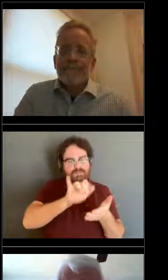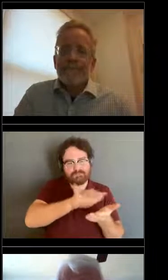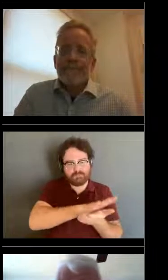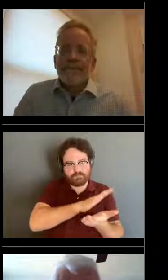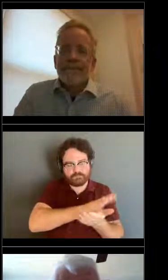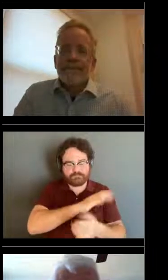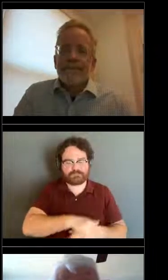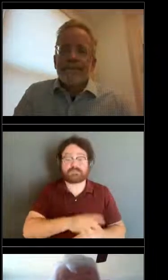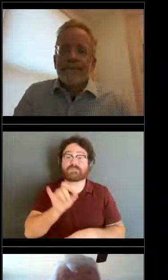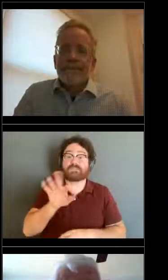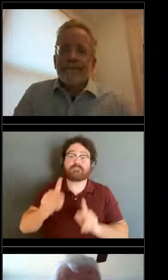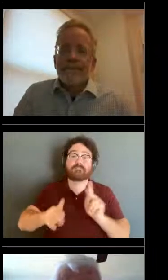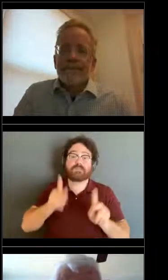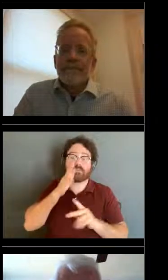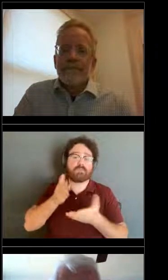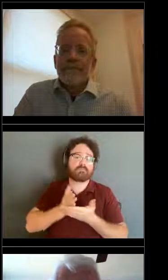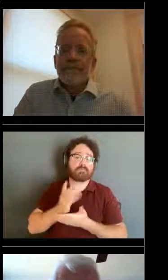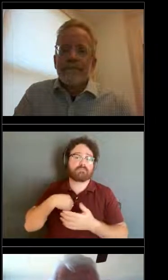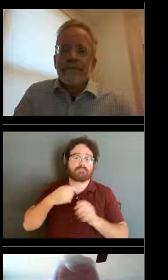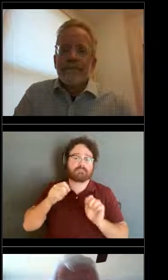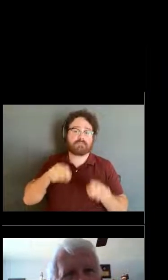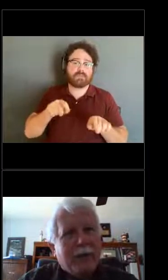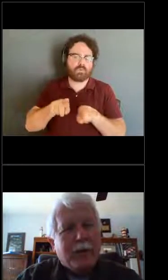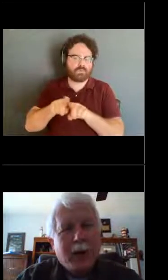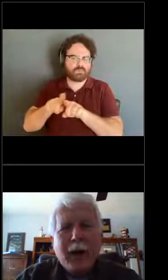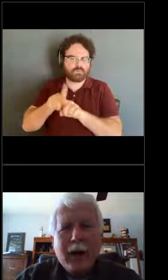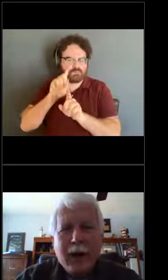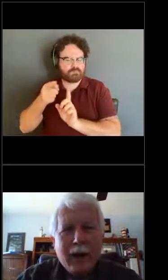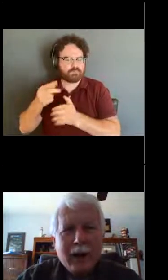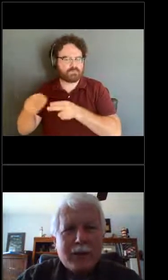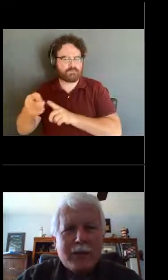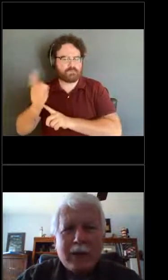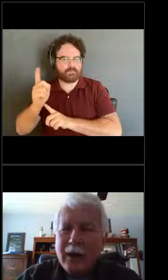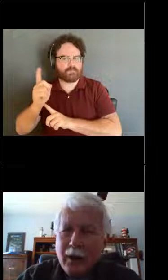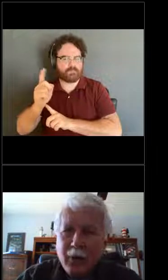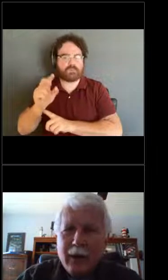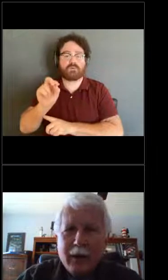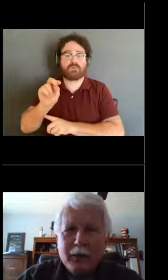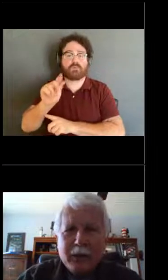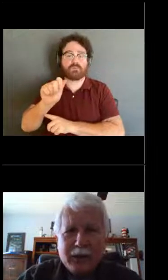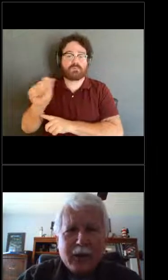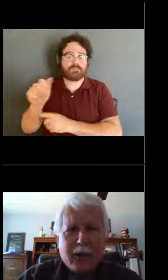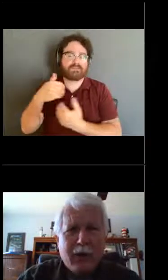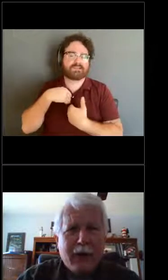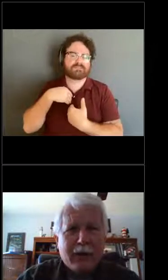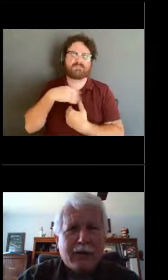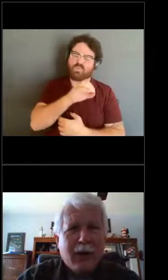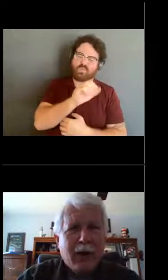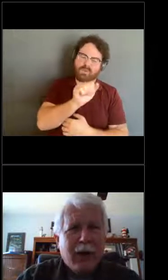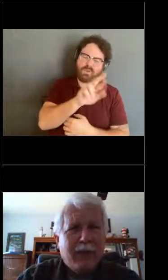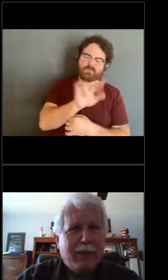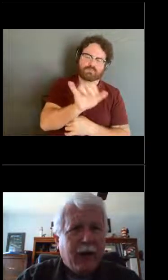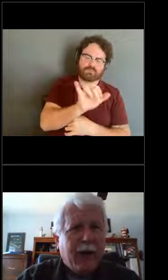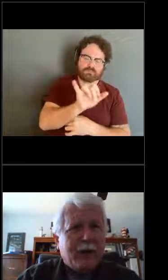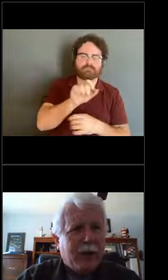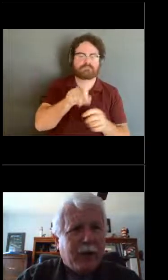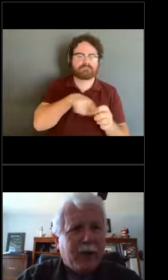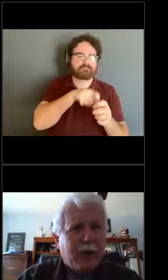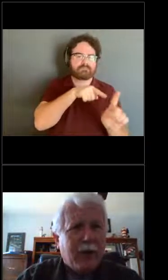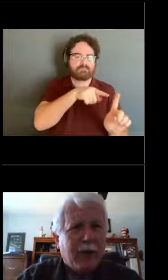folks will allow me as well a moment, NOAA has, and OAR in particular has, a